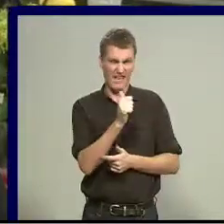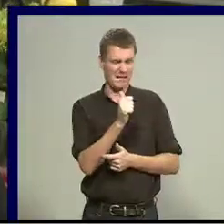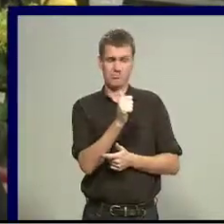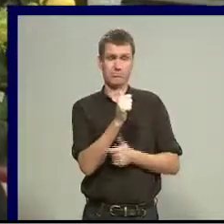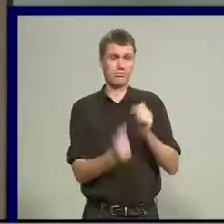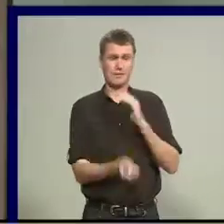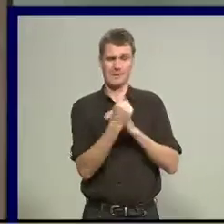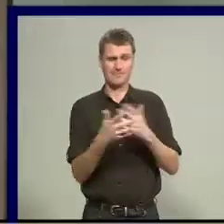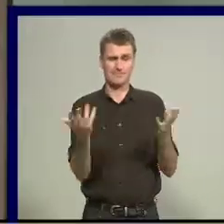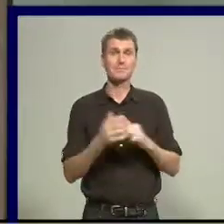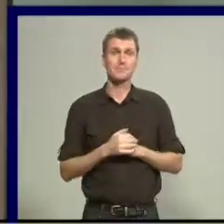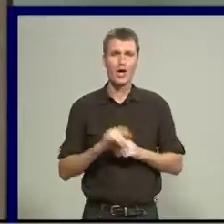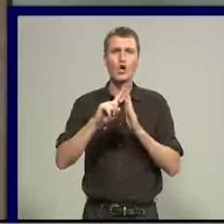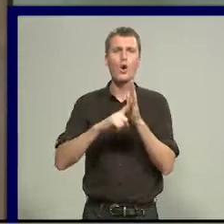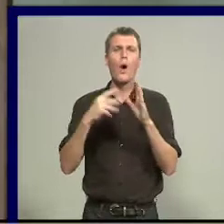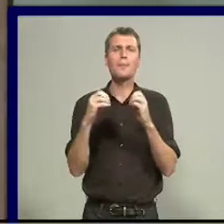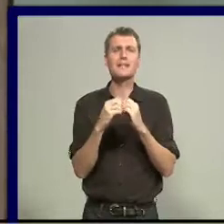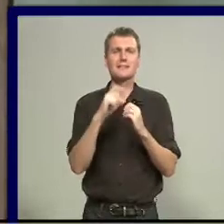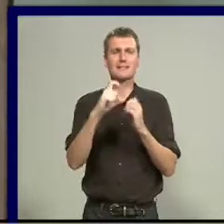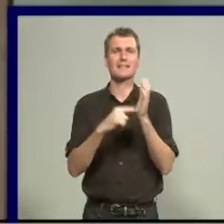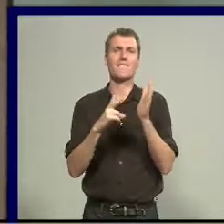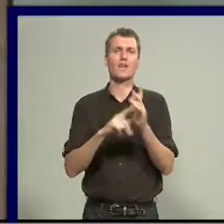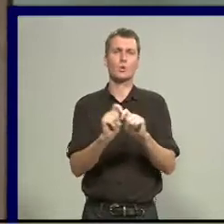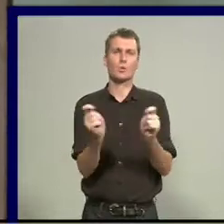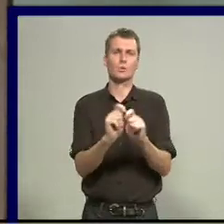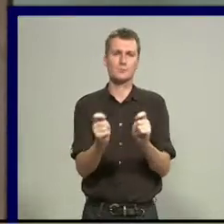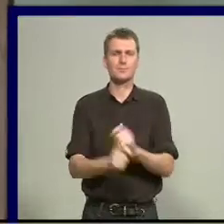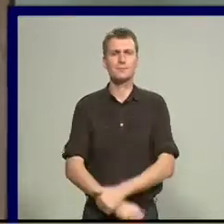bizarre thing to happen. Joelle Bautista, CTV News.